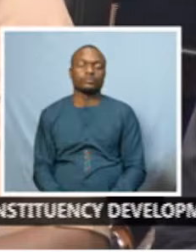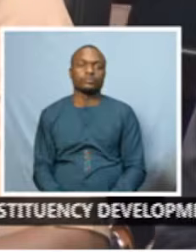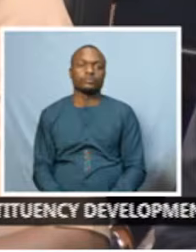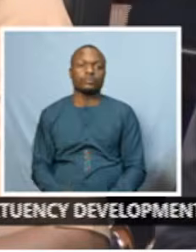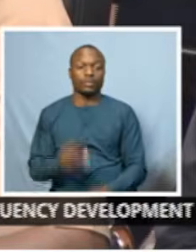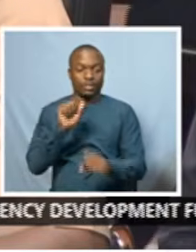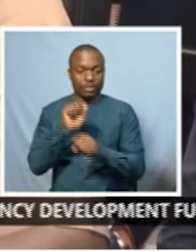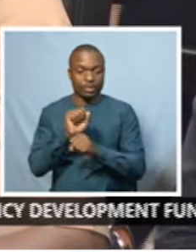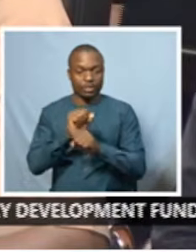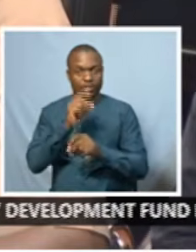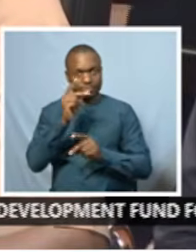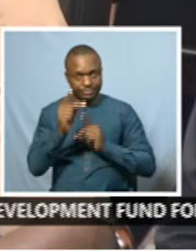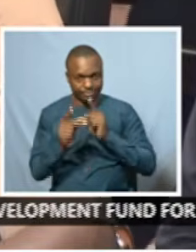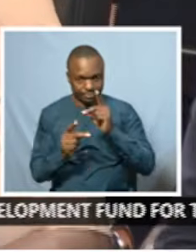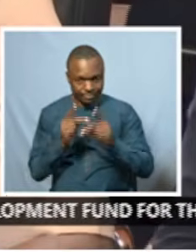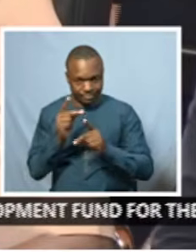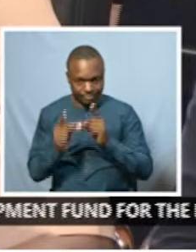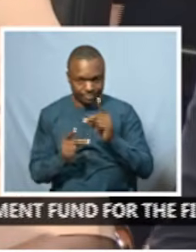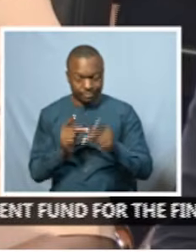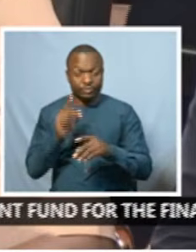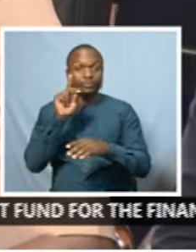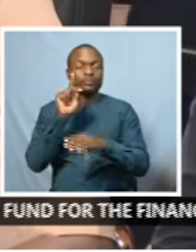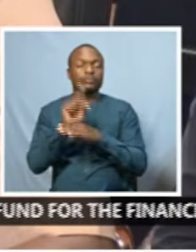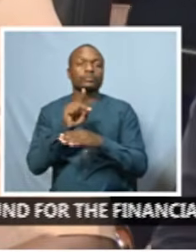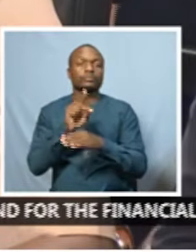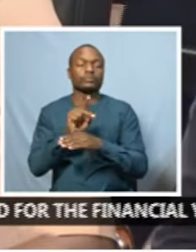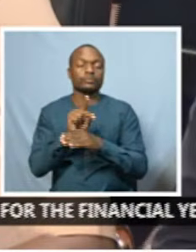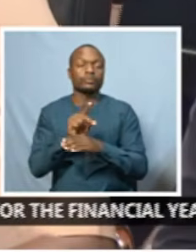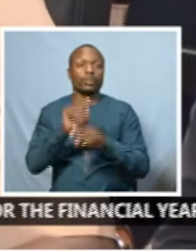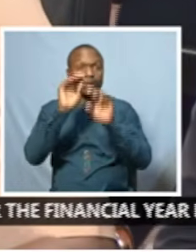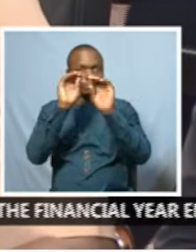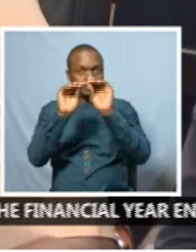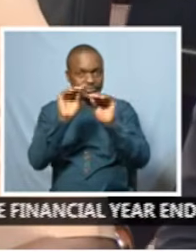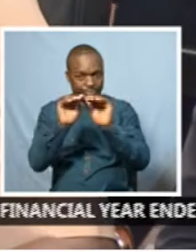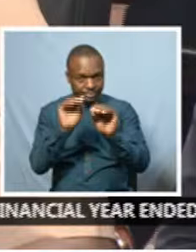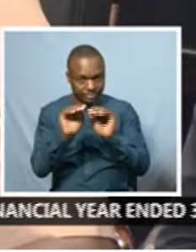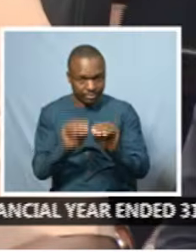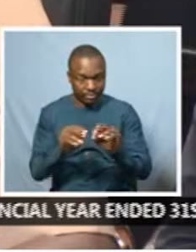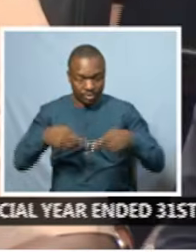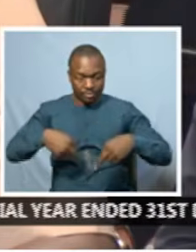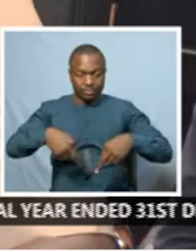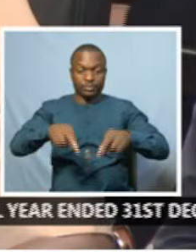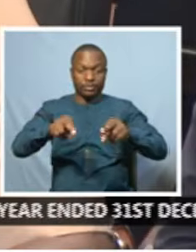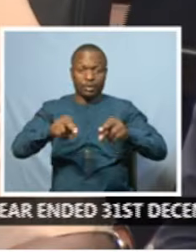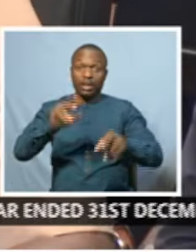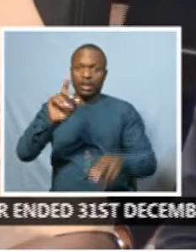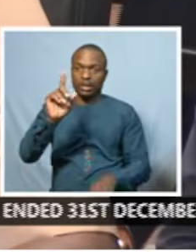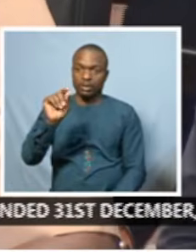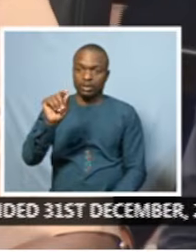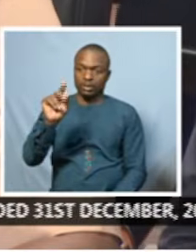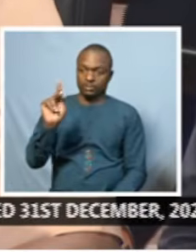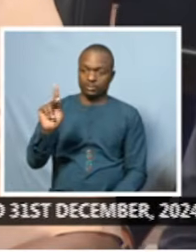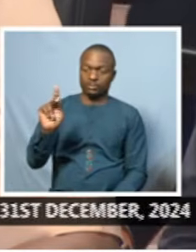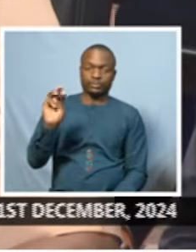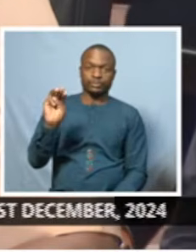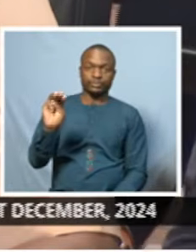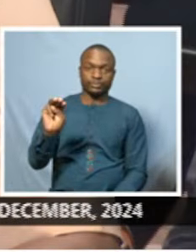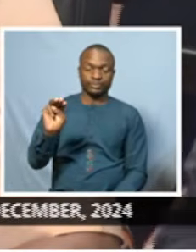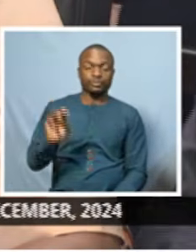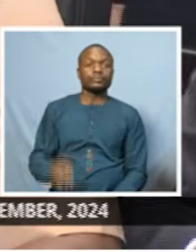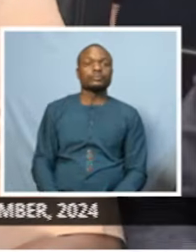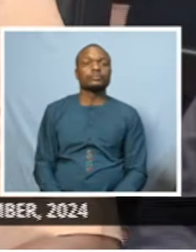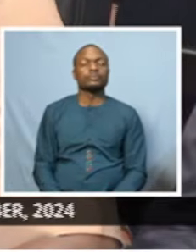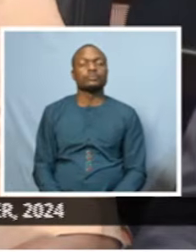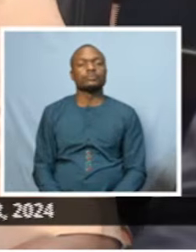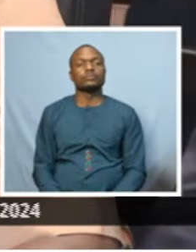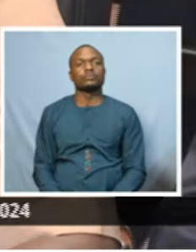work in progress projects was rehabilitation of roads. That is 20 kilometers.